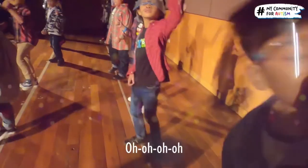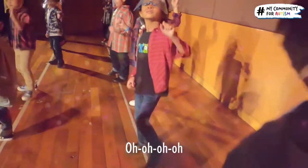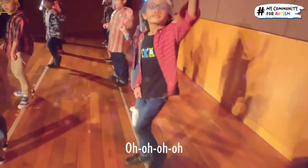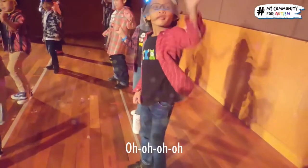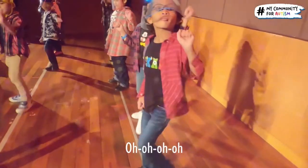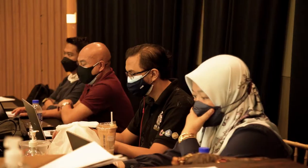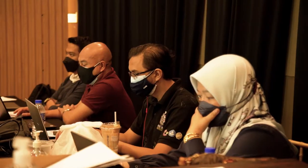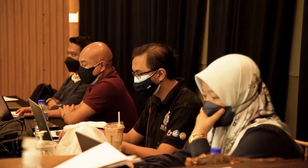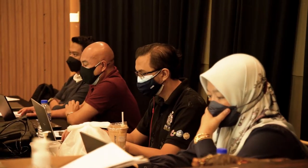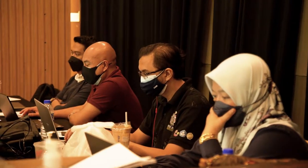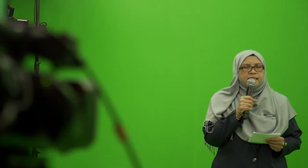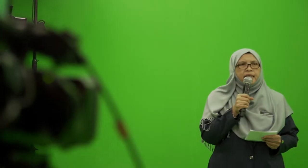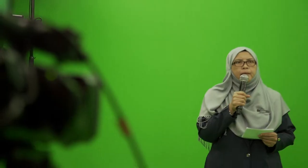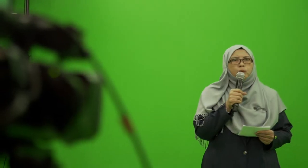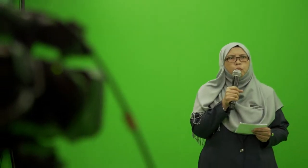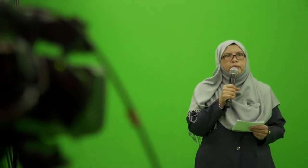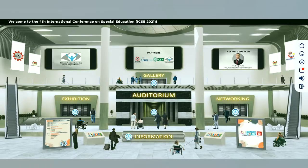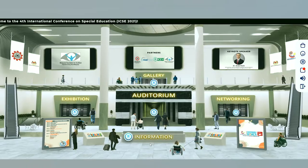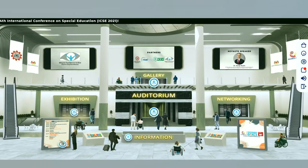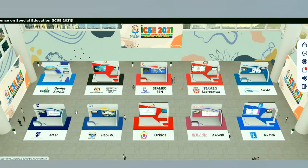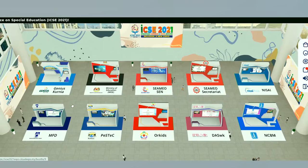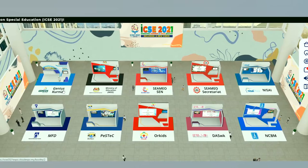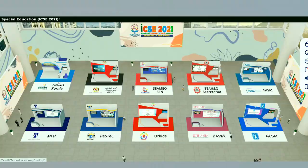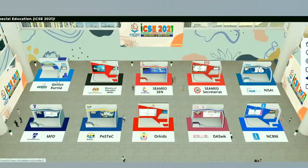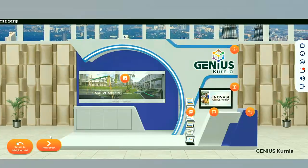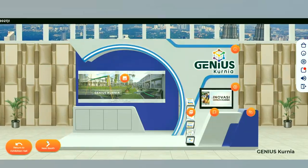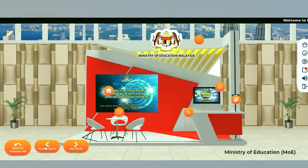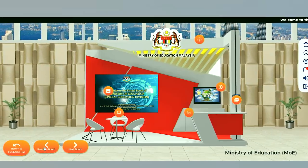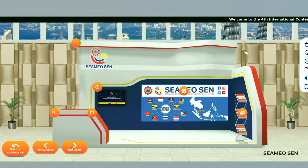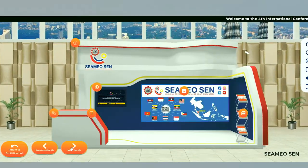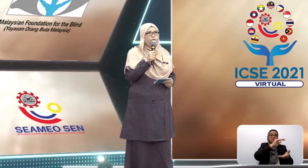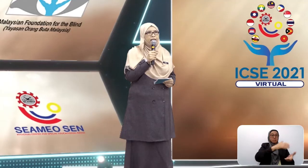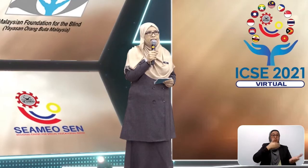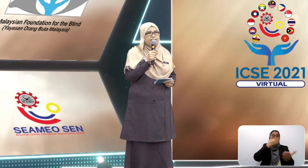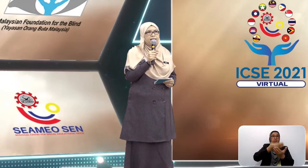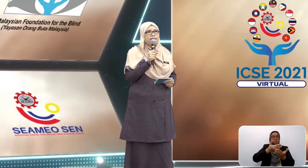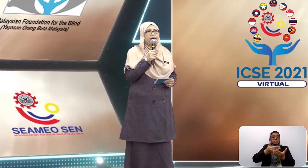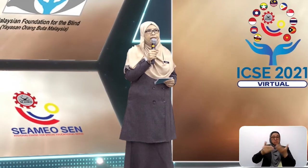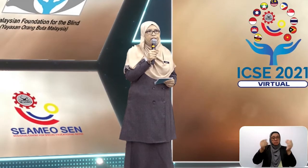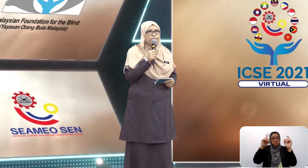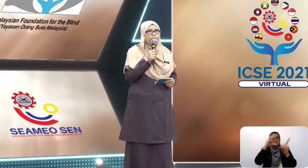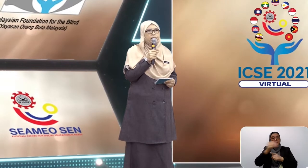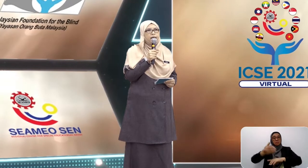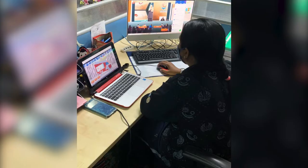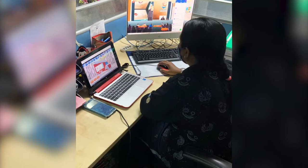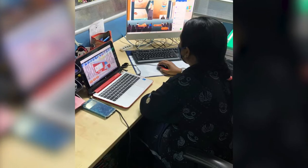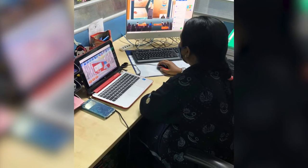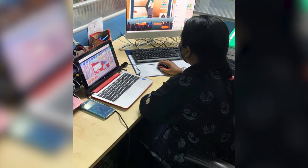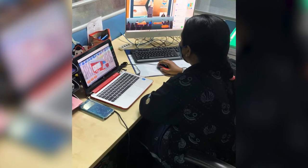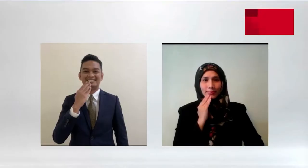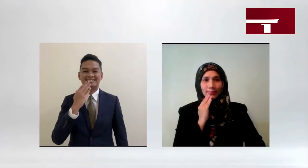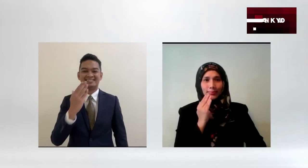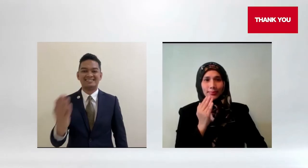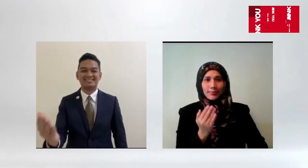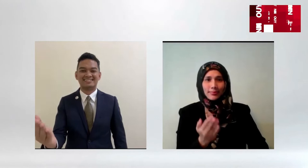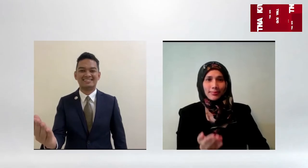effective educational and support services, as well as to improve access, engagement and equity